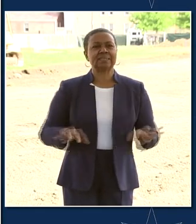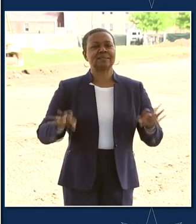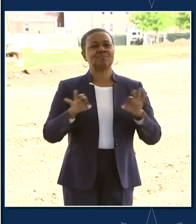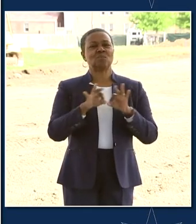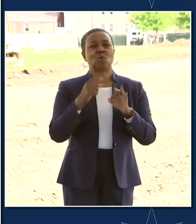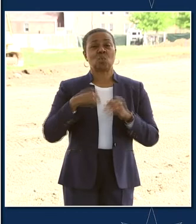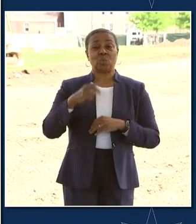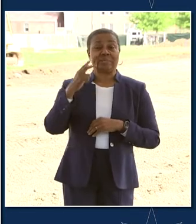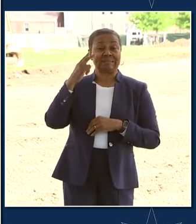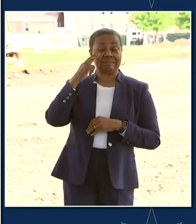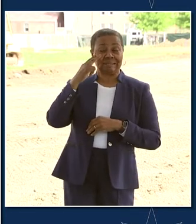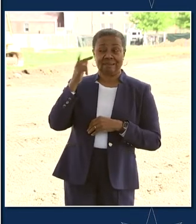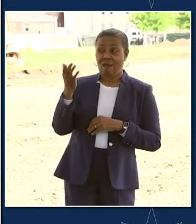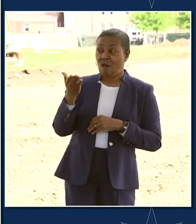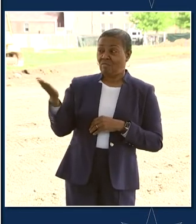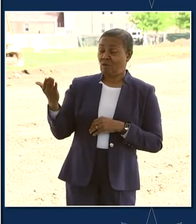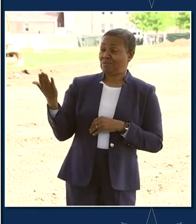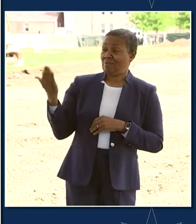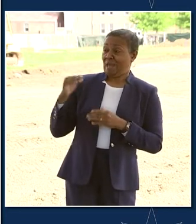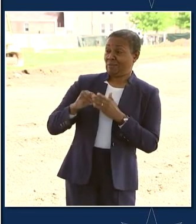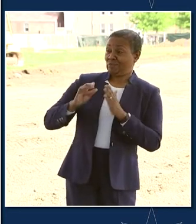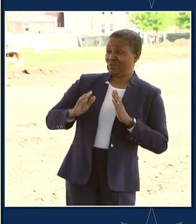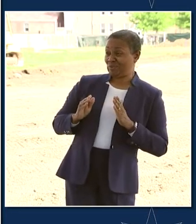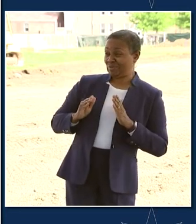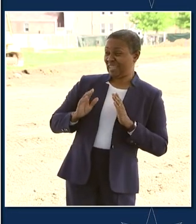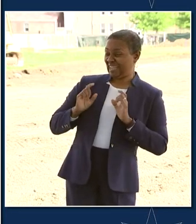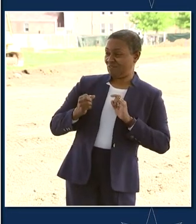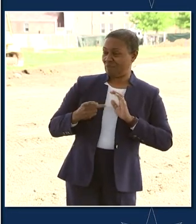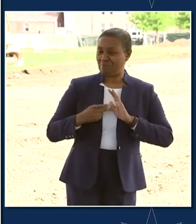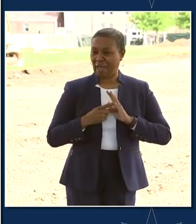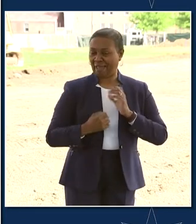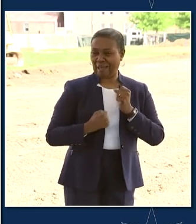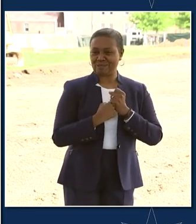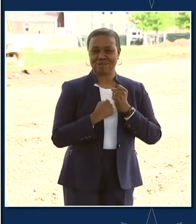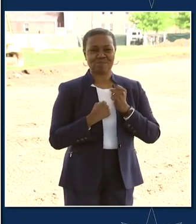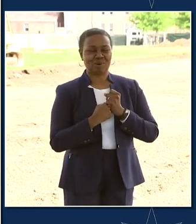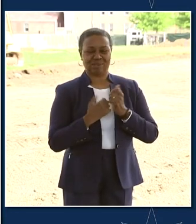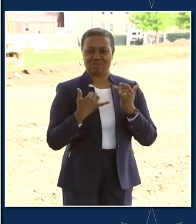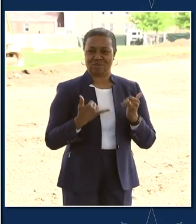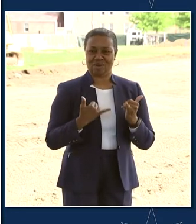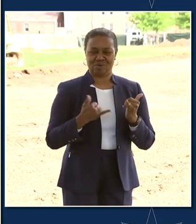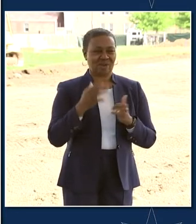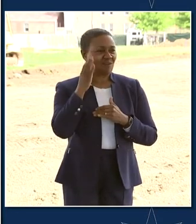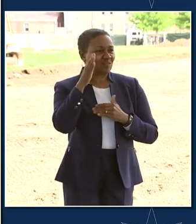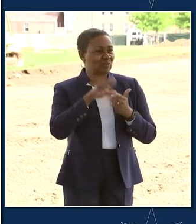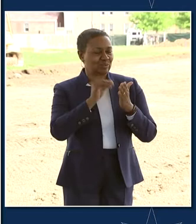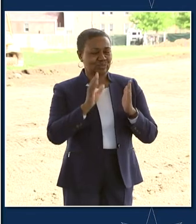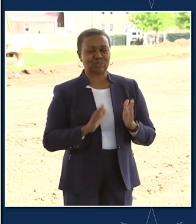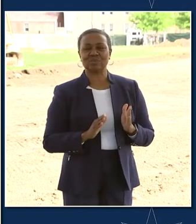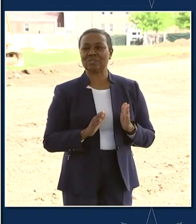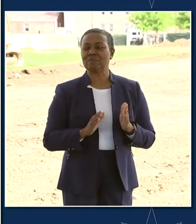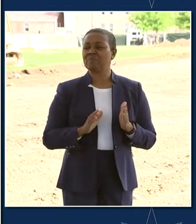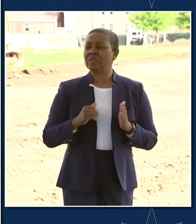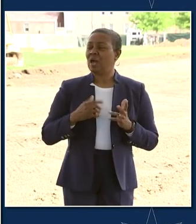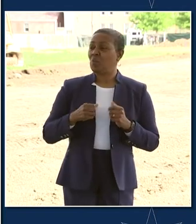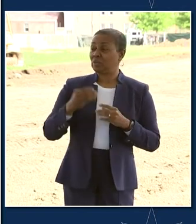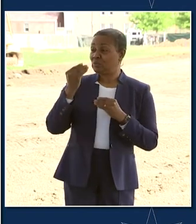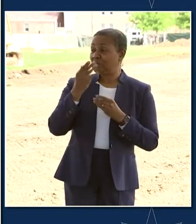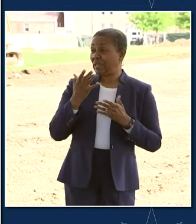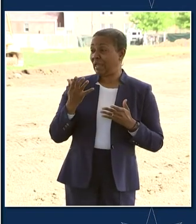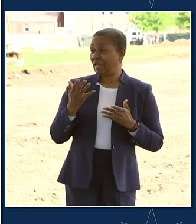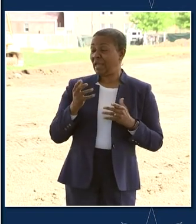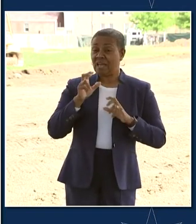we see those past students giving back and supporting the current and future students. And I just want to say